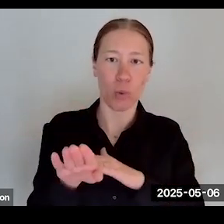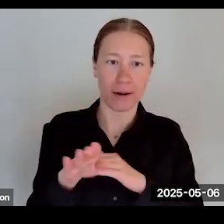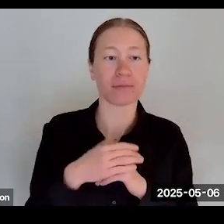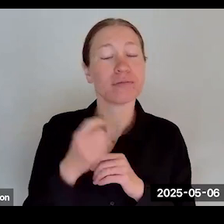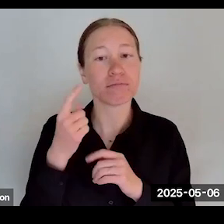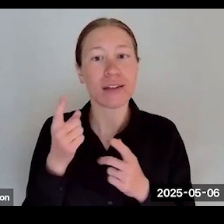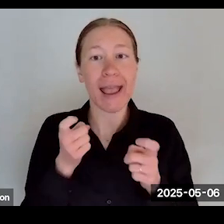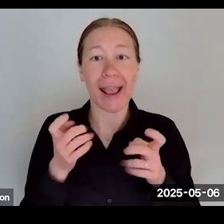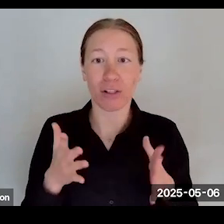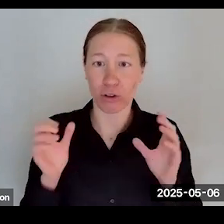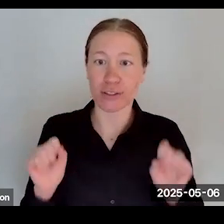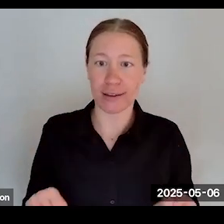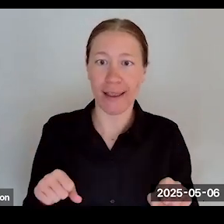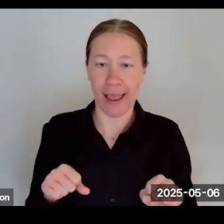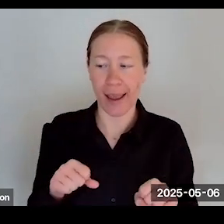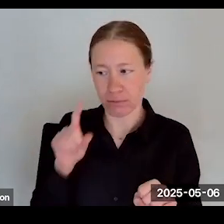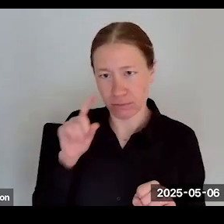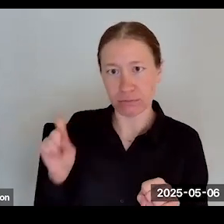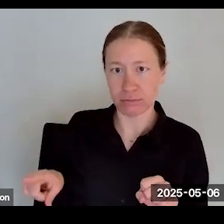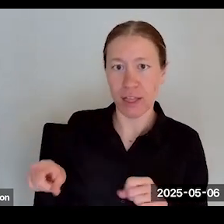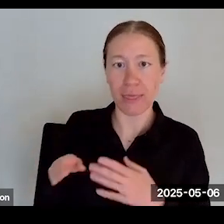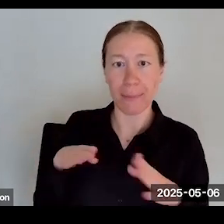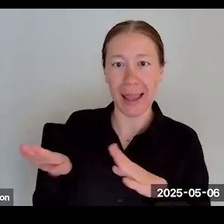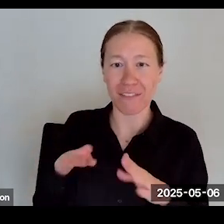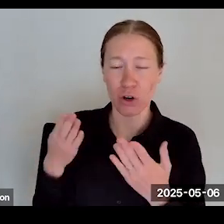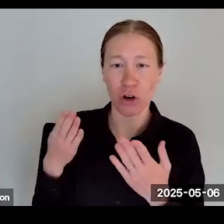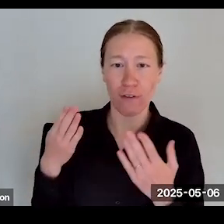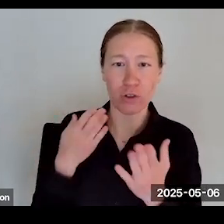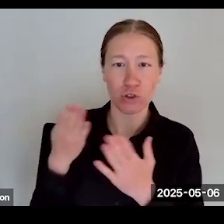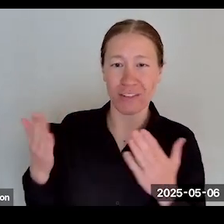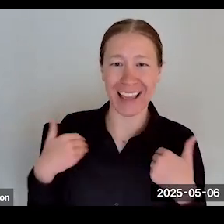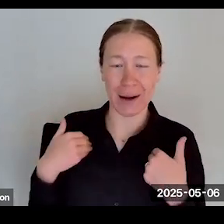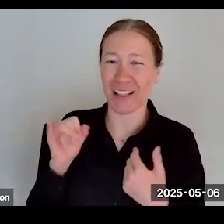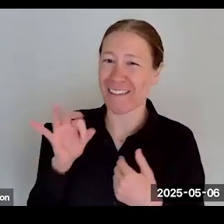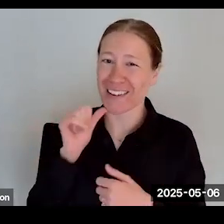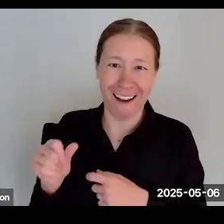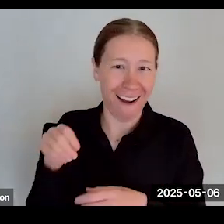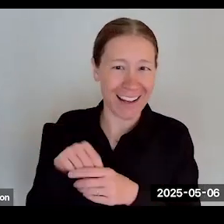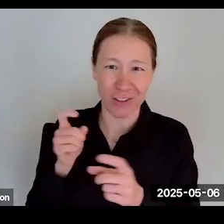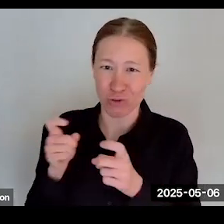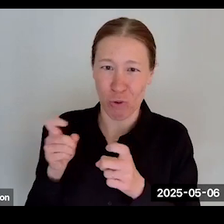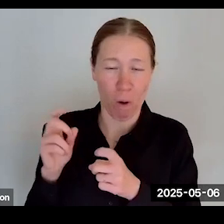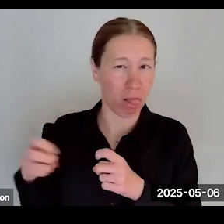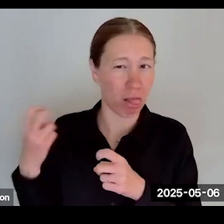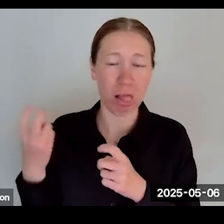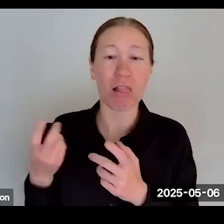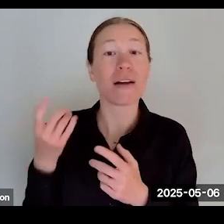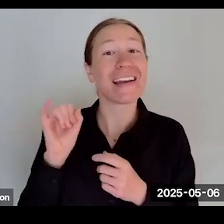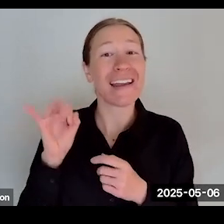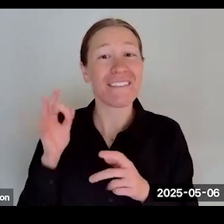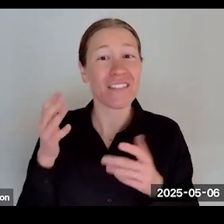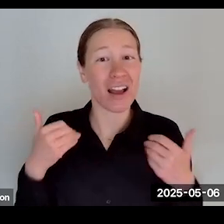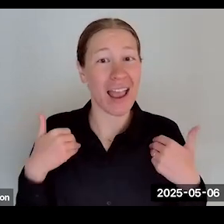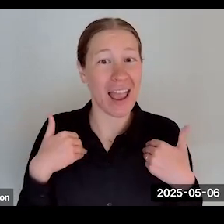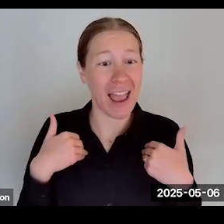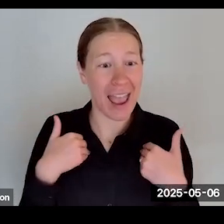allowed to address the behavior of the service animal if it is not under control. But if the animal cannot be permitted